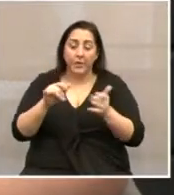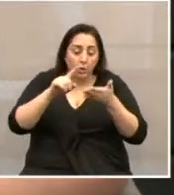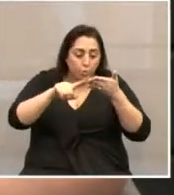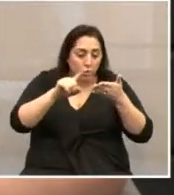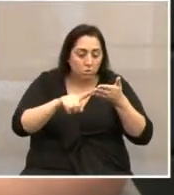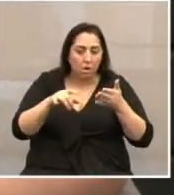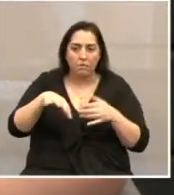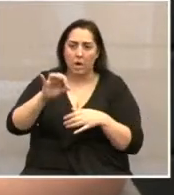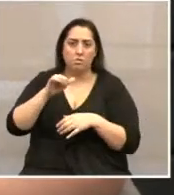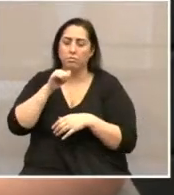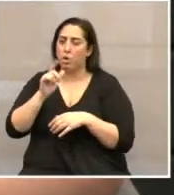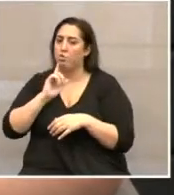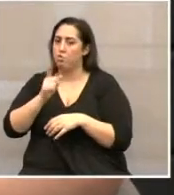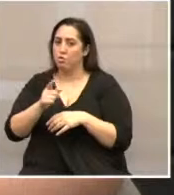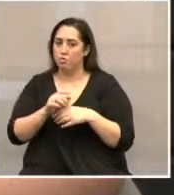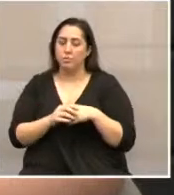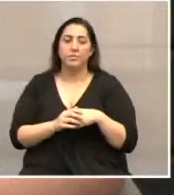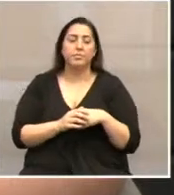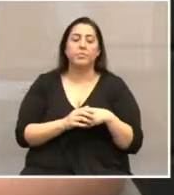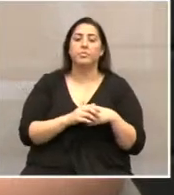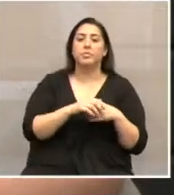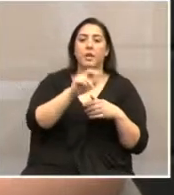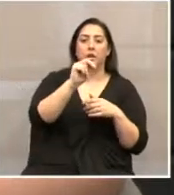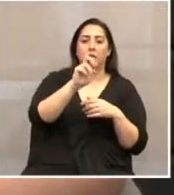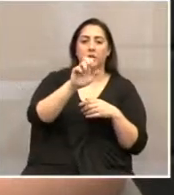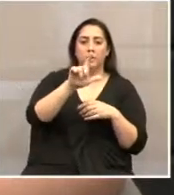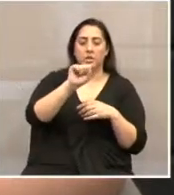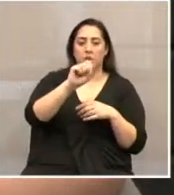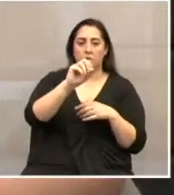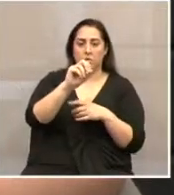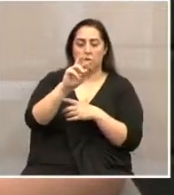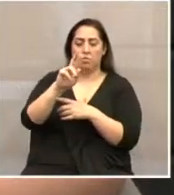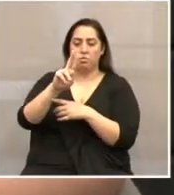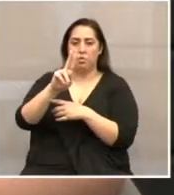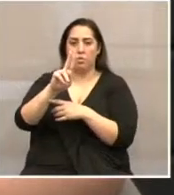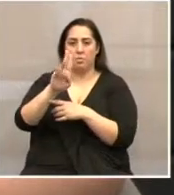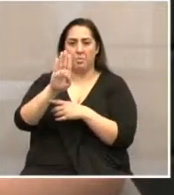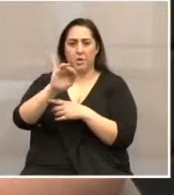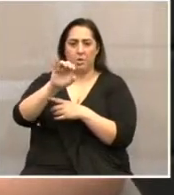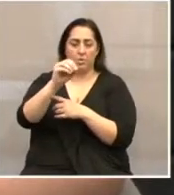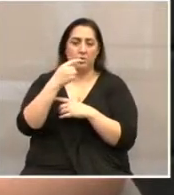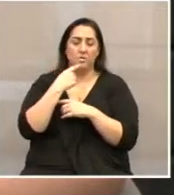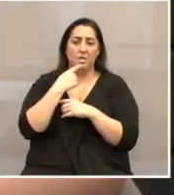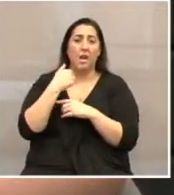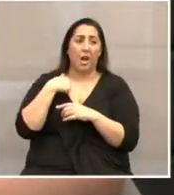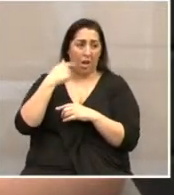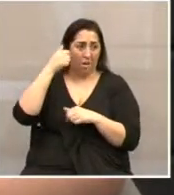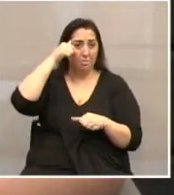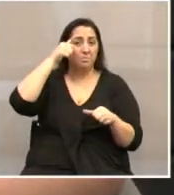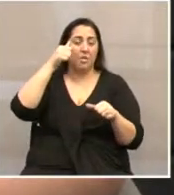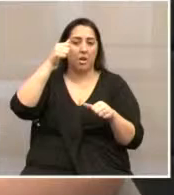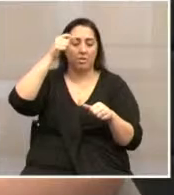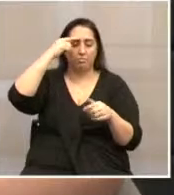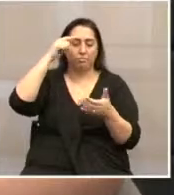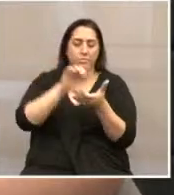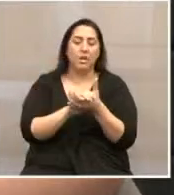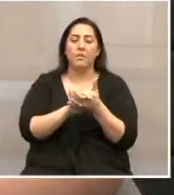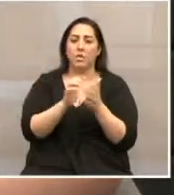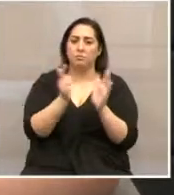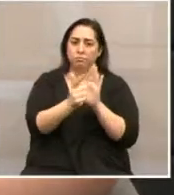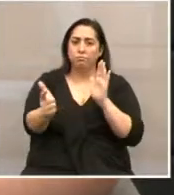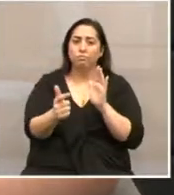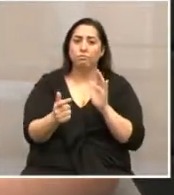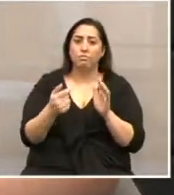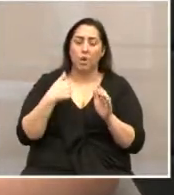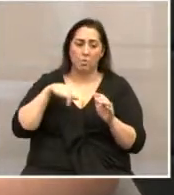said, whenever Democrats say there was no fraud, there are many weird things. I believe there were violations. I do think it was committed. We have to review